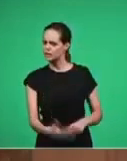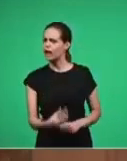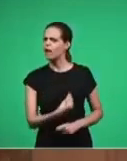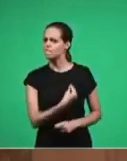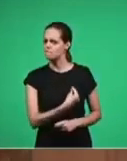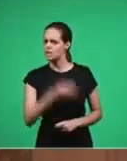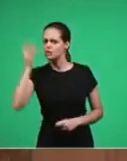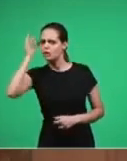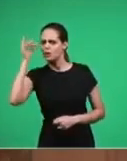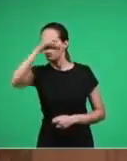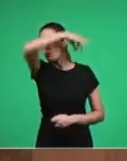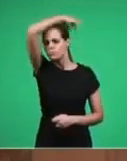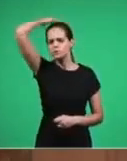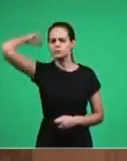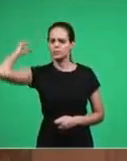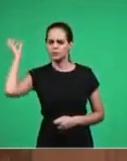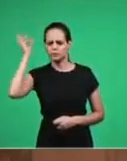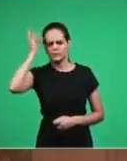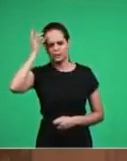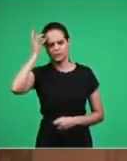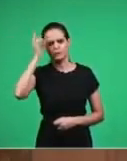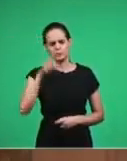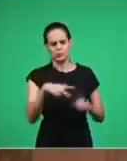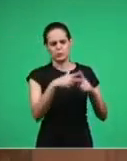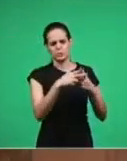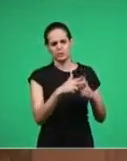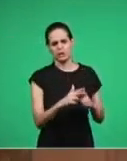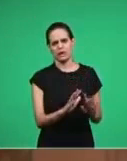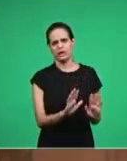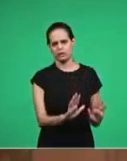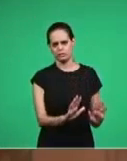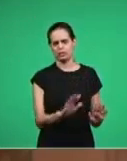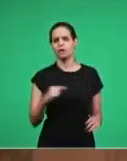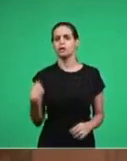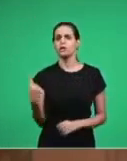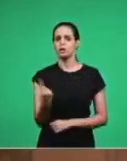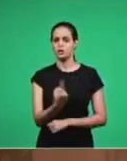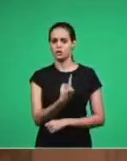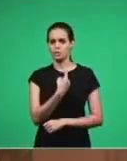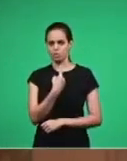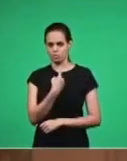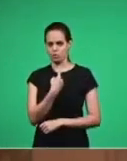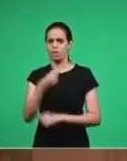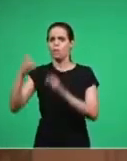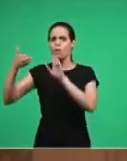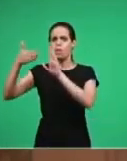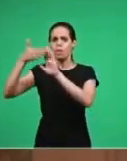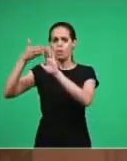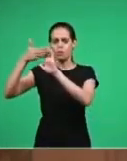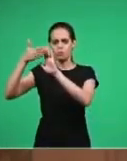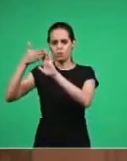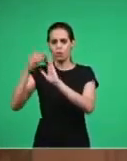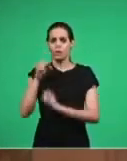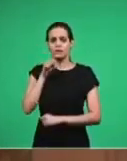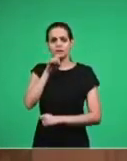sing a song without any instruments, get it right without anything first to it, then add instruments